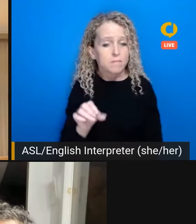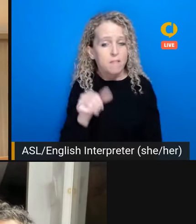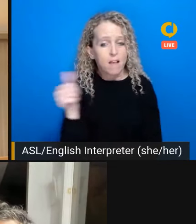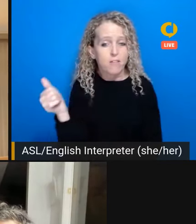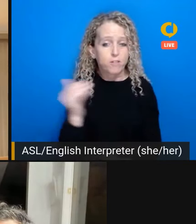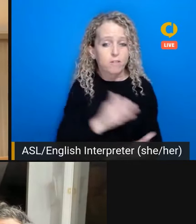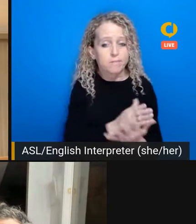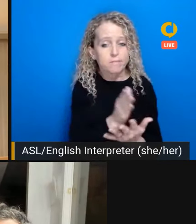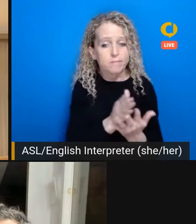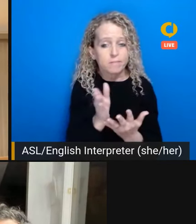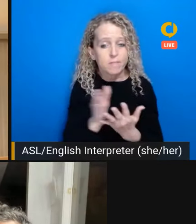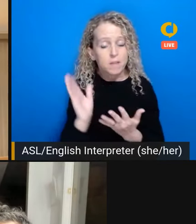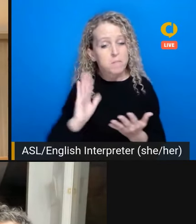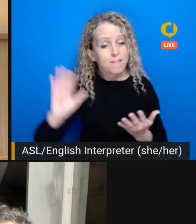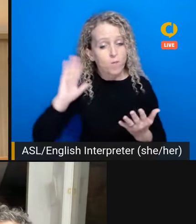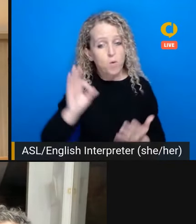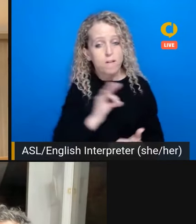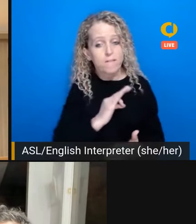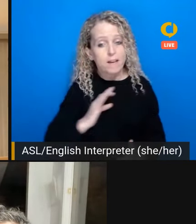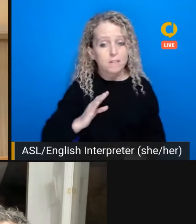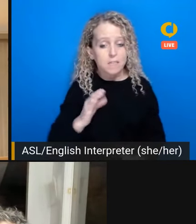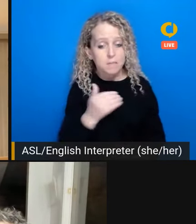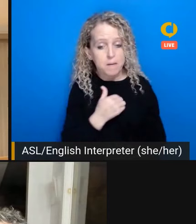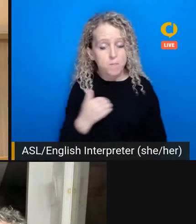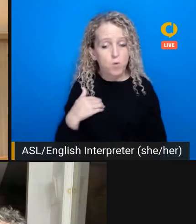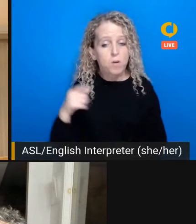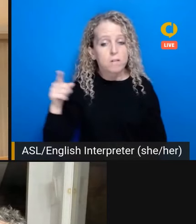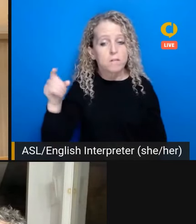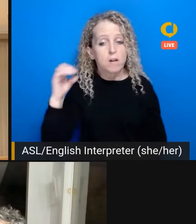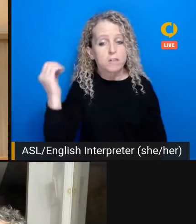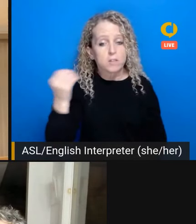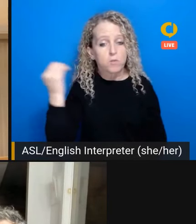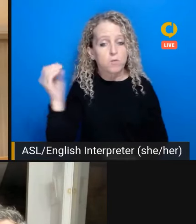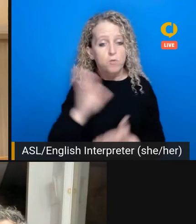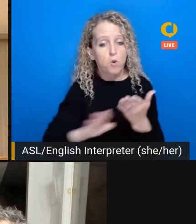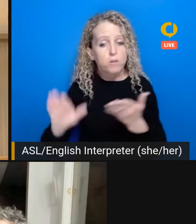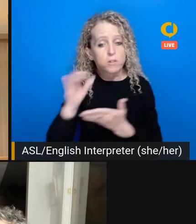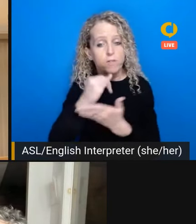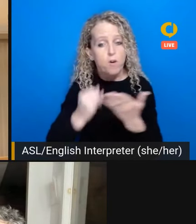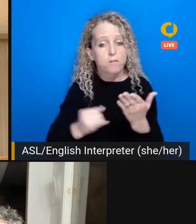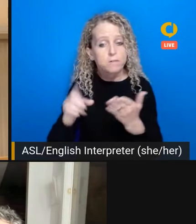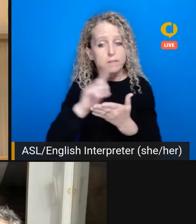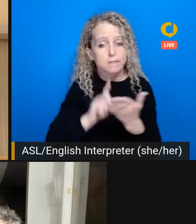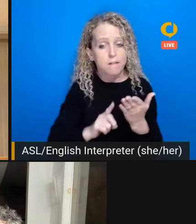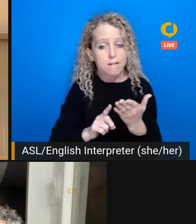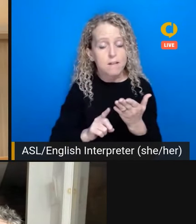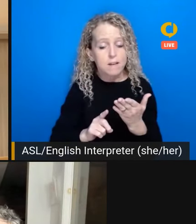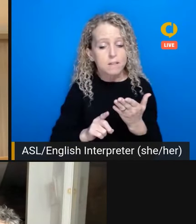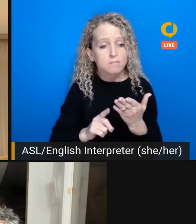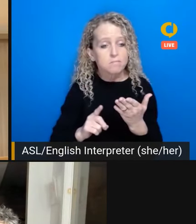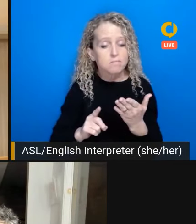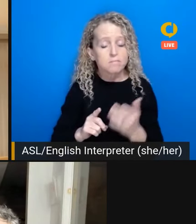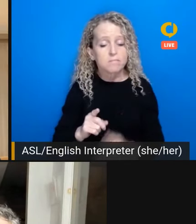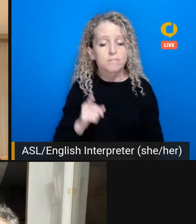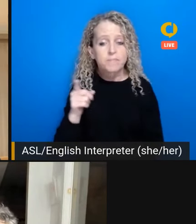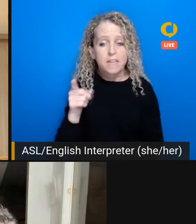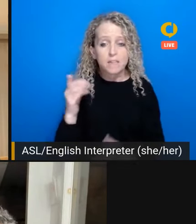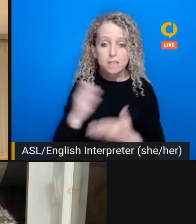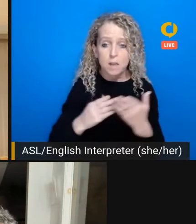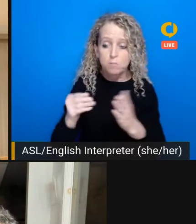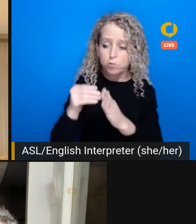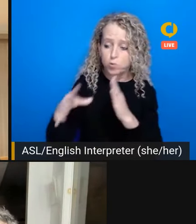faculty member at the Ontario College of Art and Design, and some of the students there were amazingly